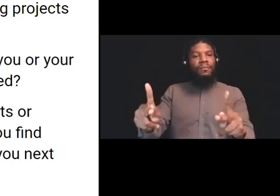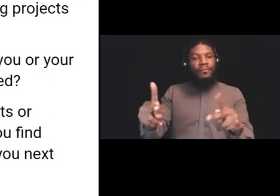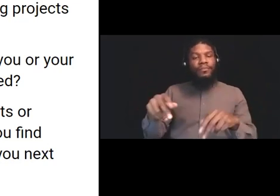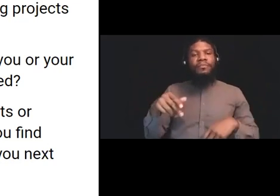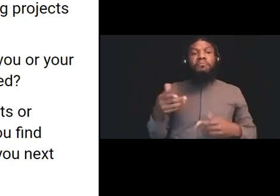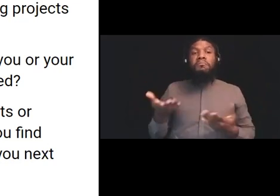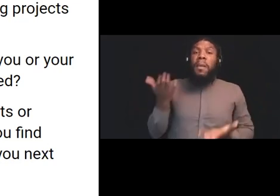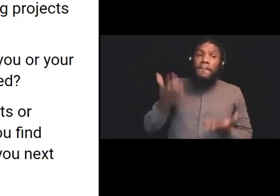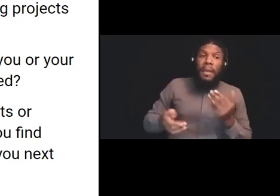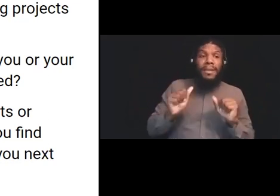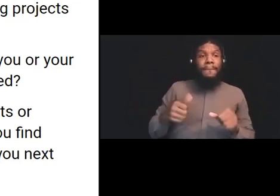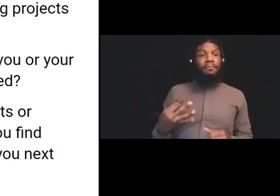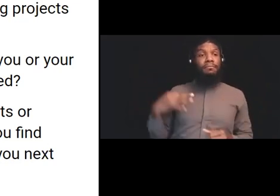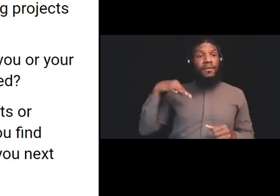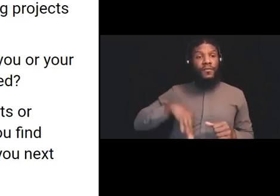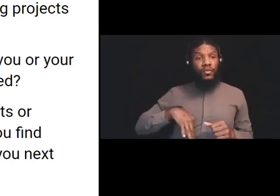could be useful.